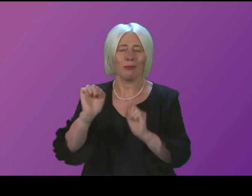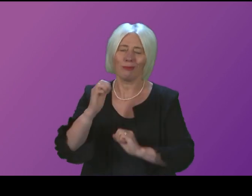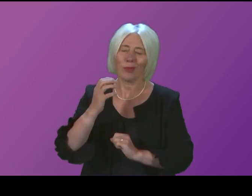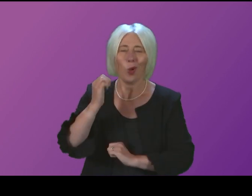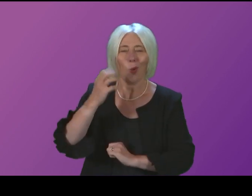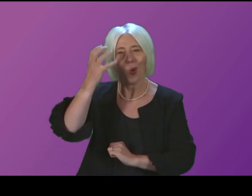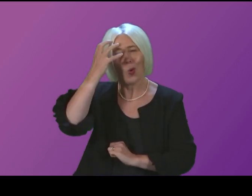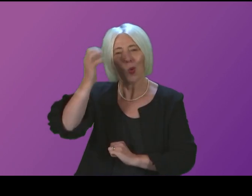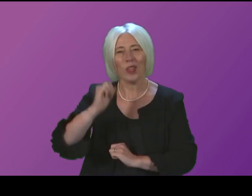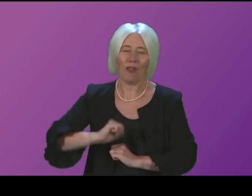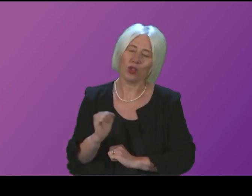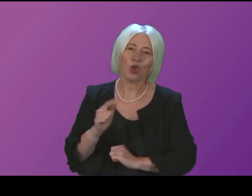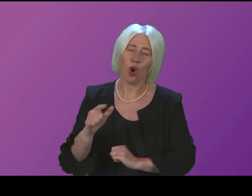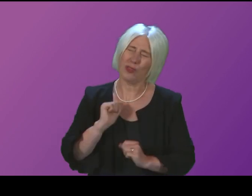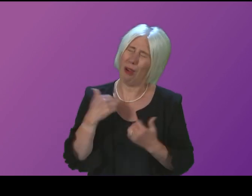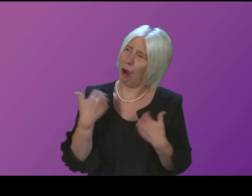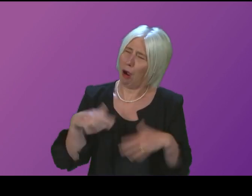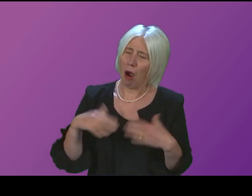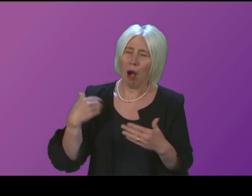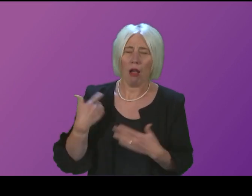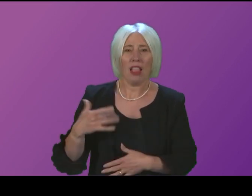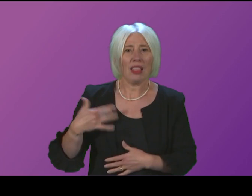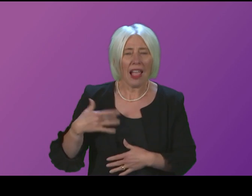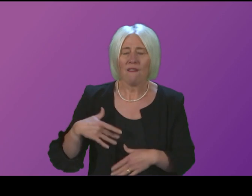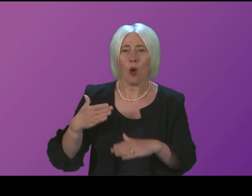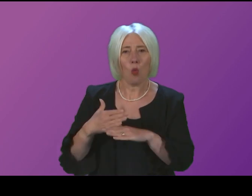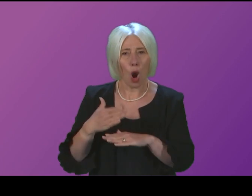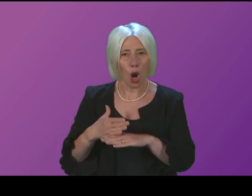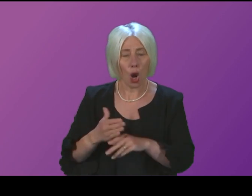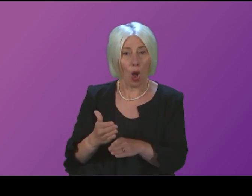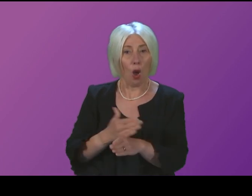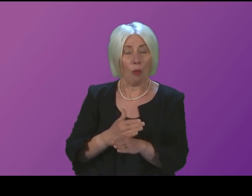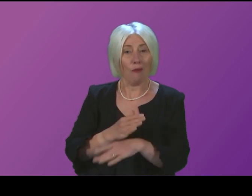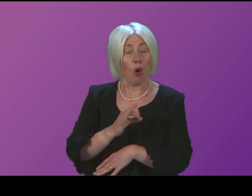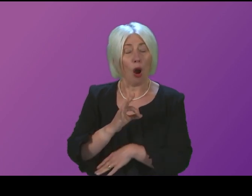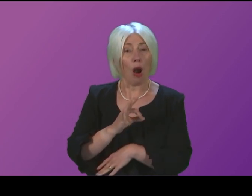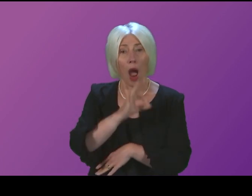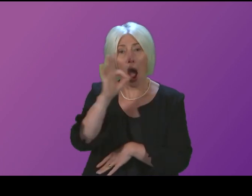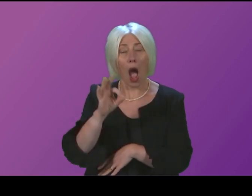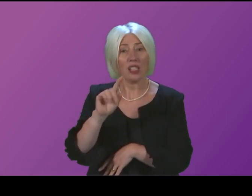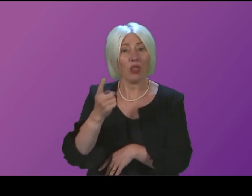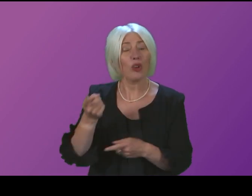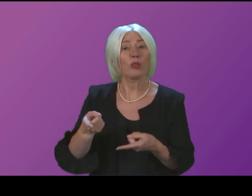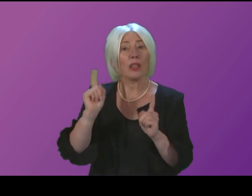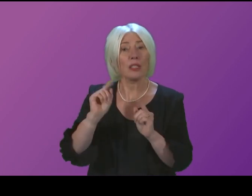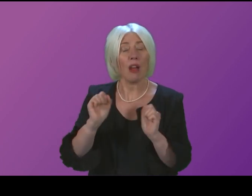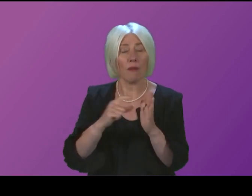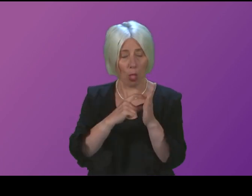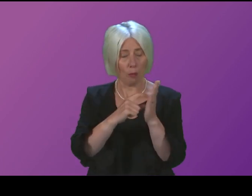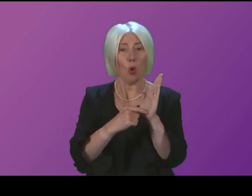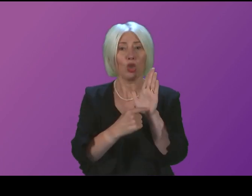and work. And before I invite the First Minister to move the motion of condolence, I would ask you to join